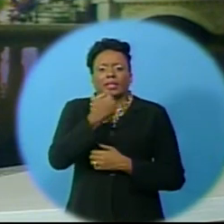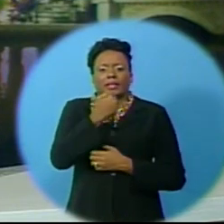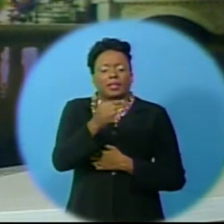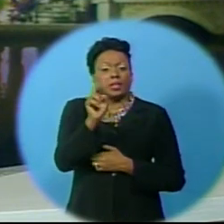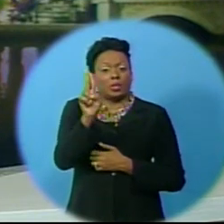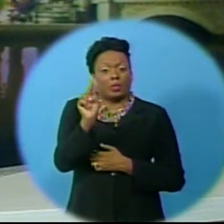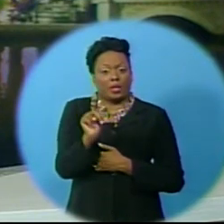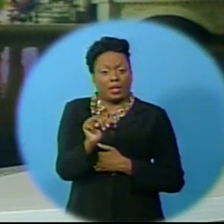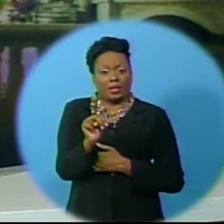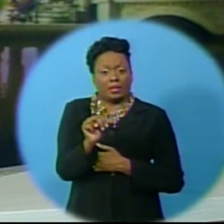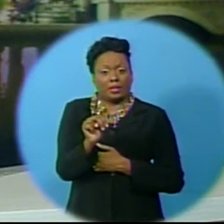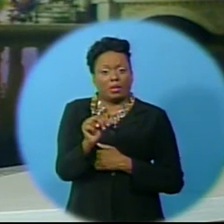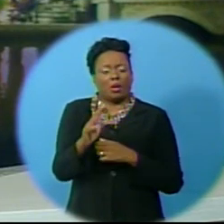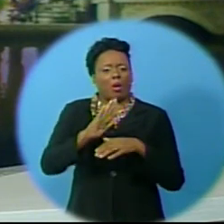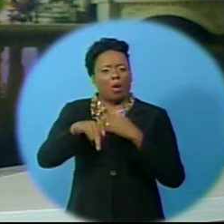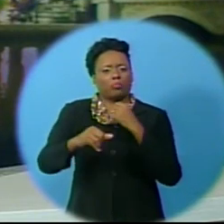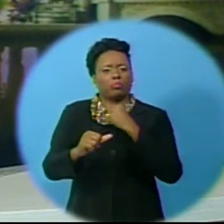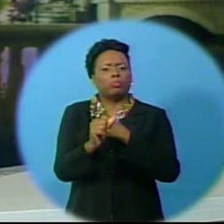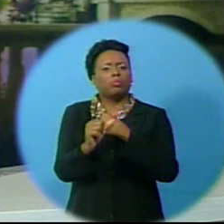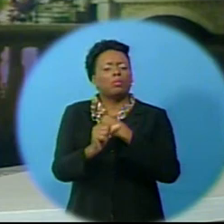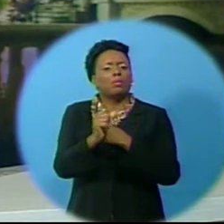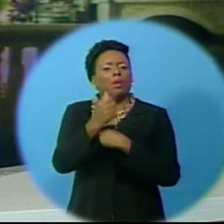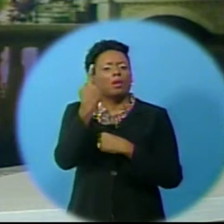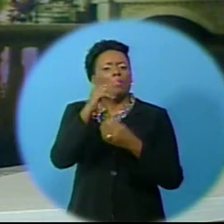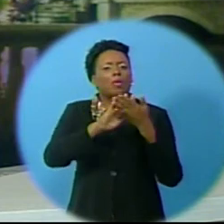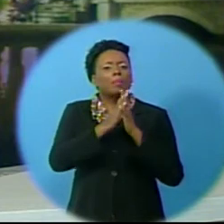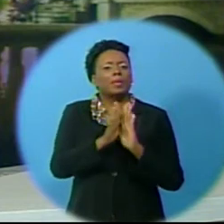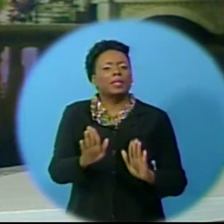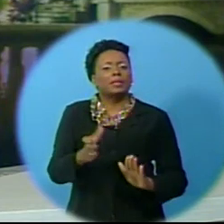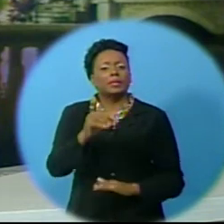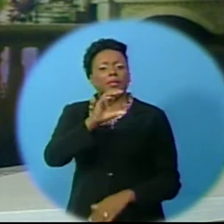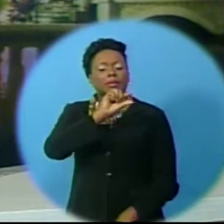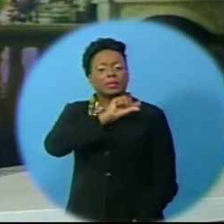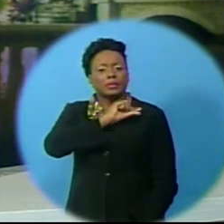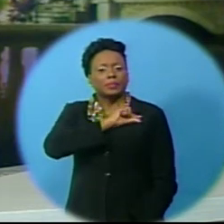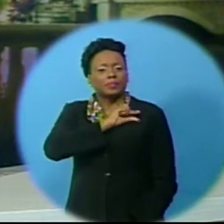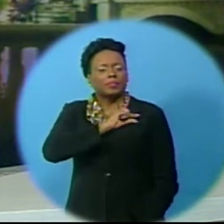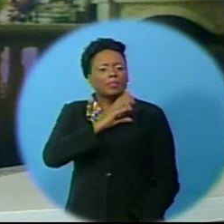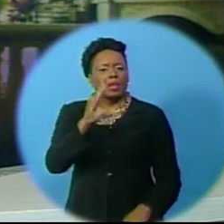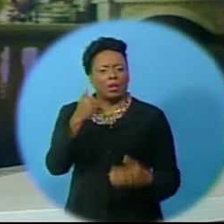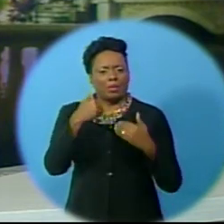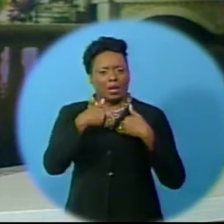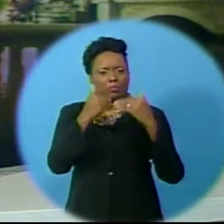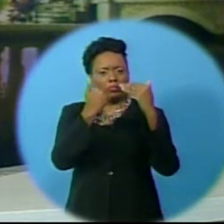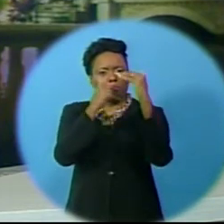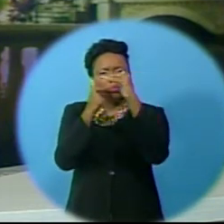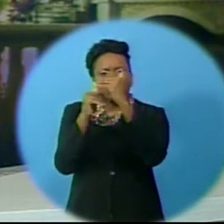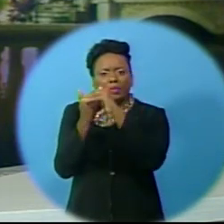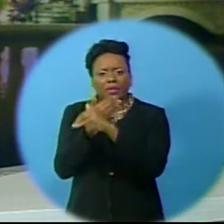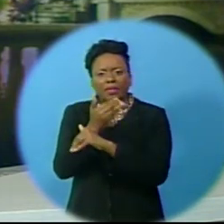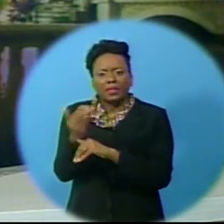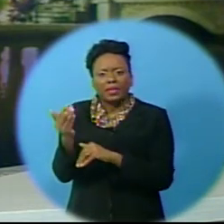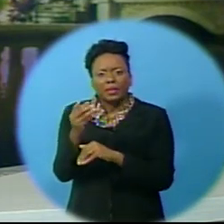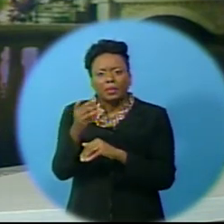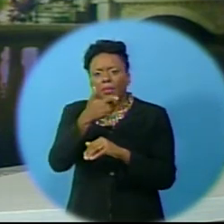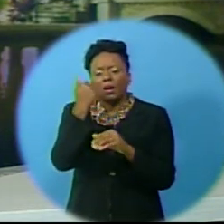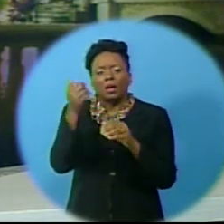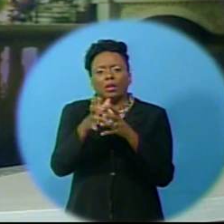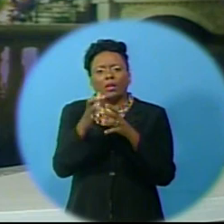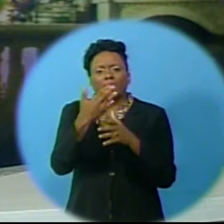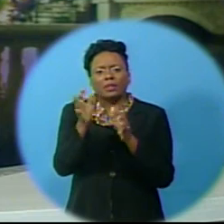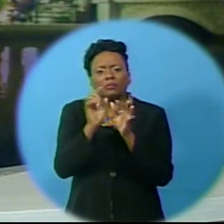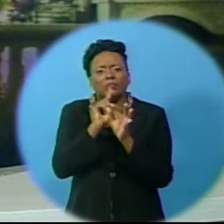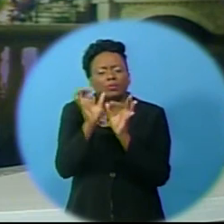told the UN these threats to peace and security have required limited resources being diverted at significant cost to